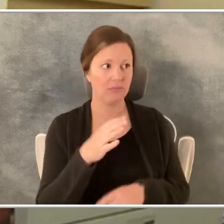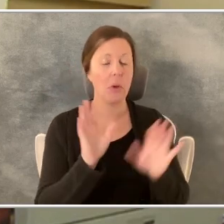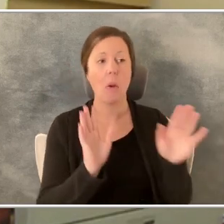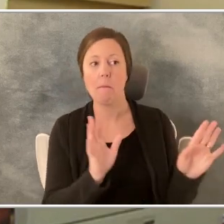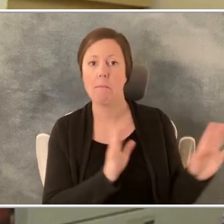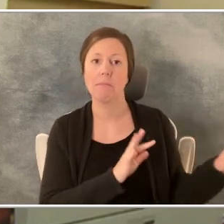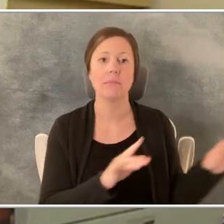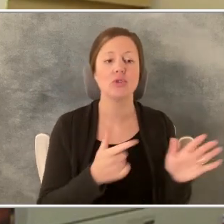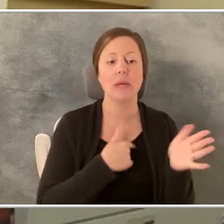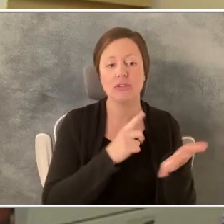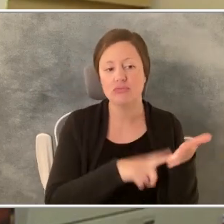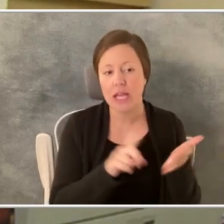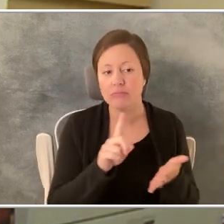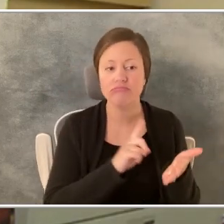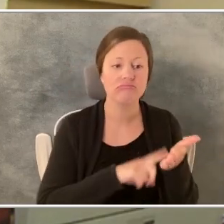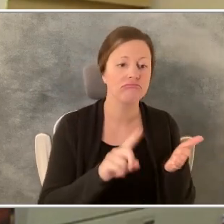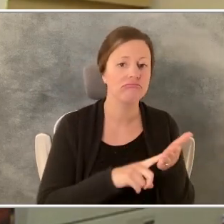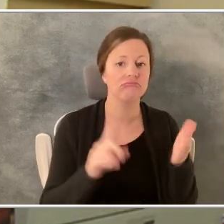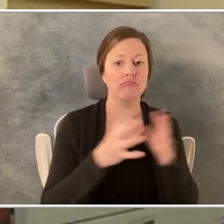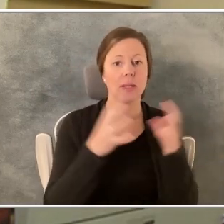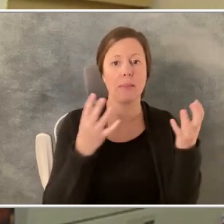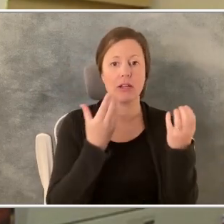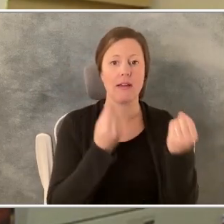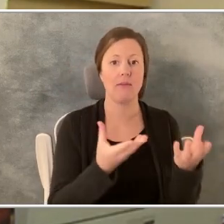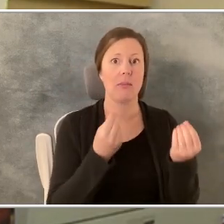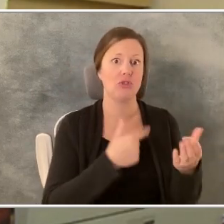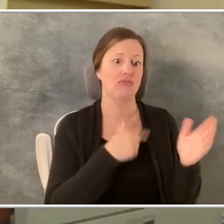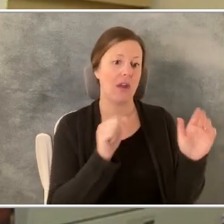else, as much information that you can find on a physician.